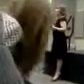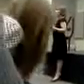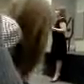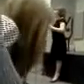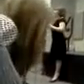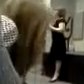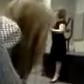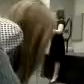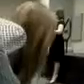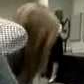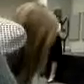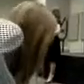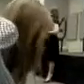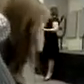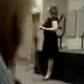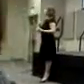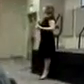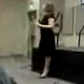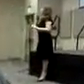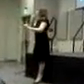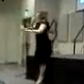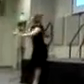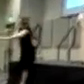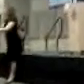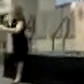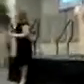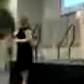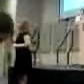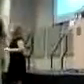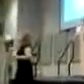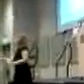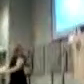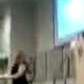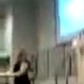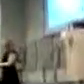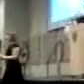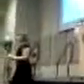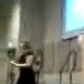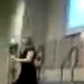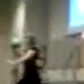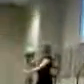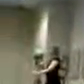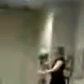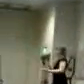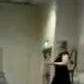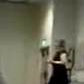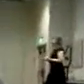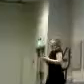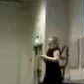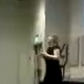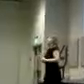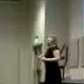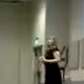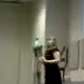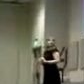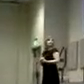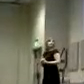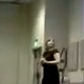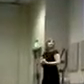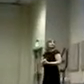we won't be able to get to them. But if you put your information on them, we will individually get to you the answers to your questions. I can't